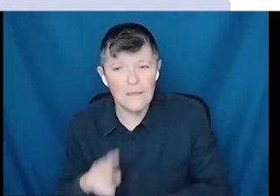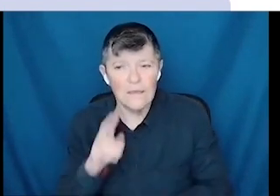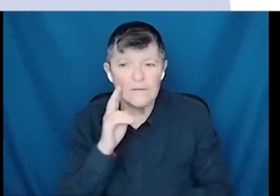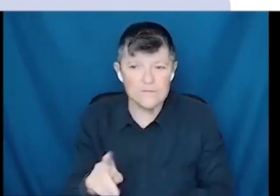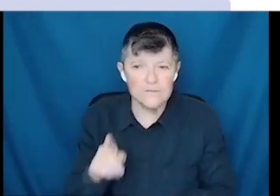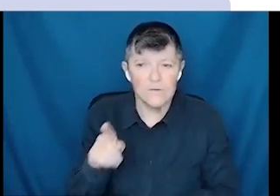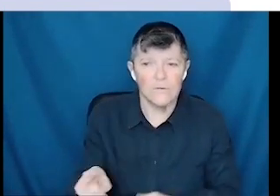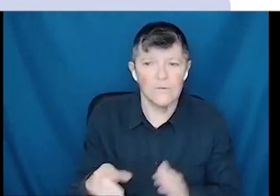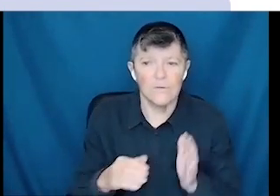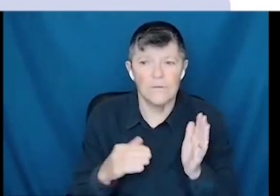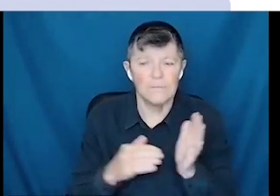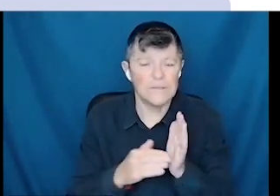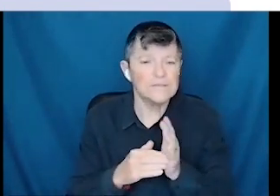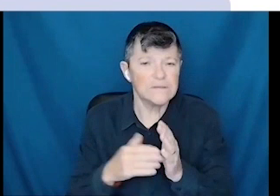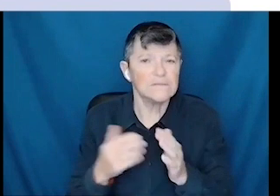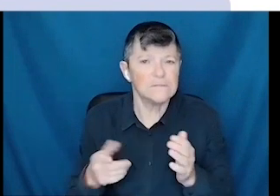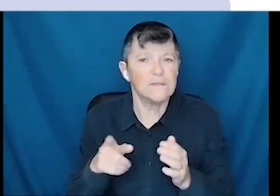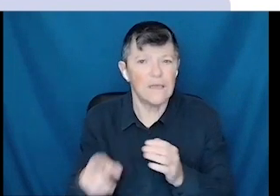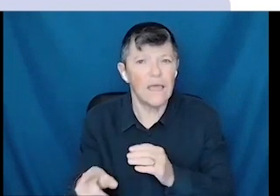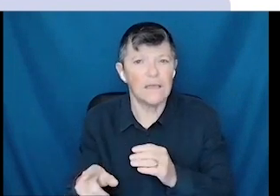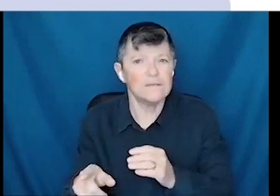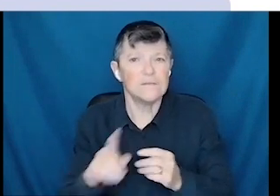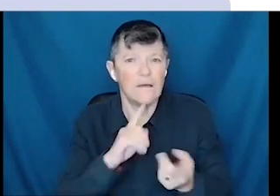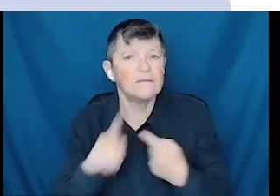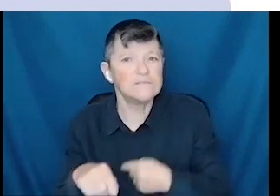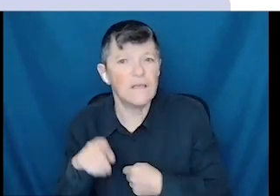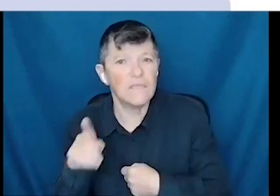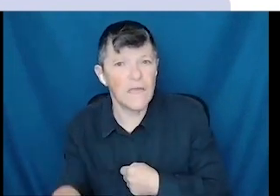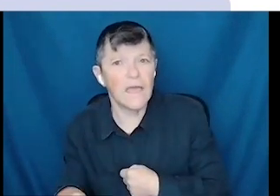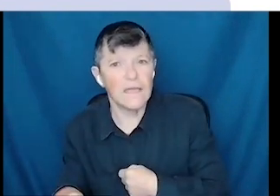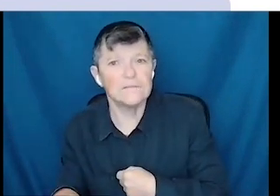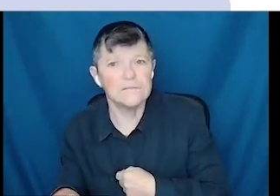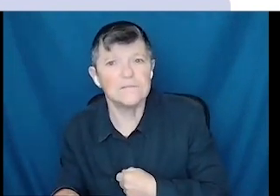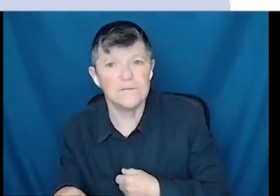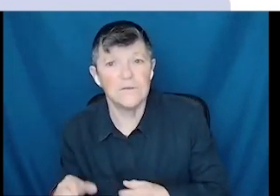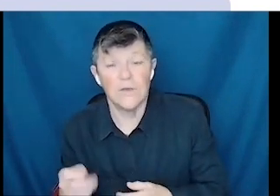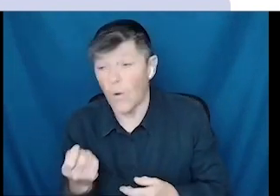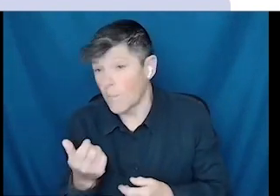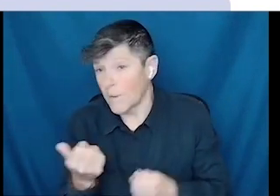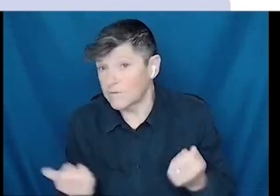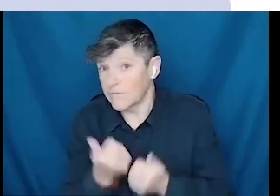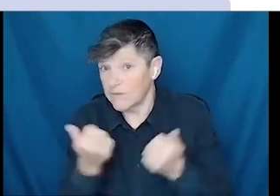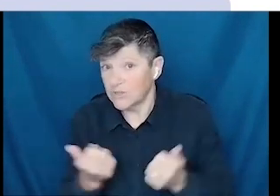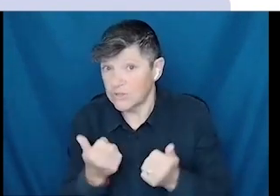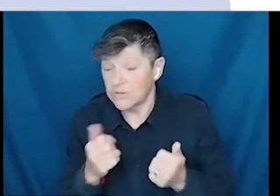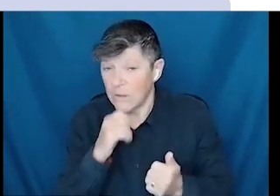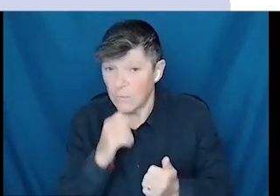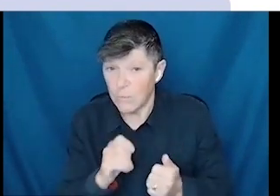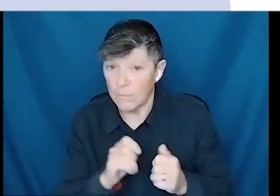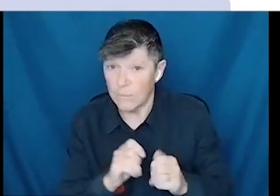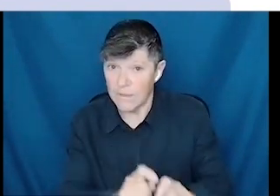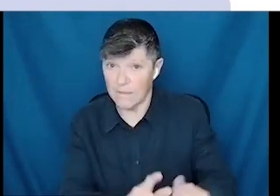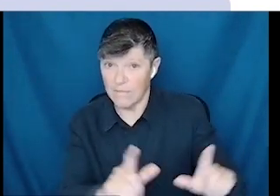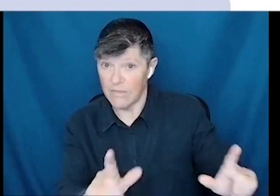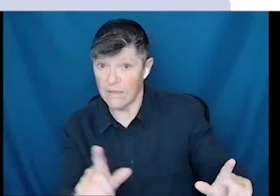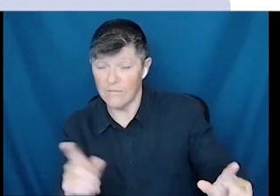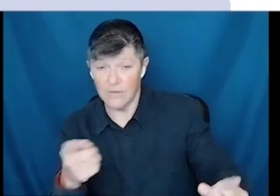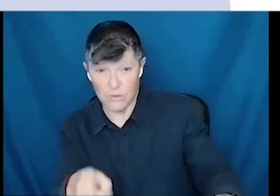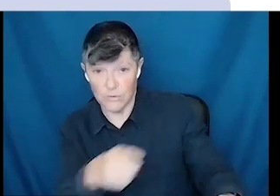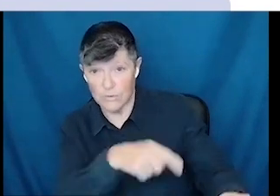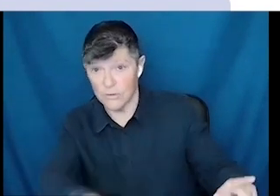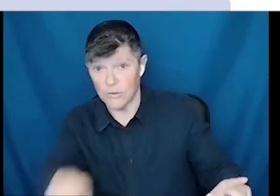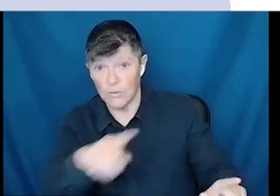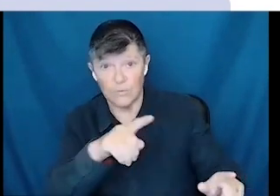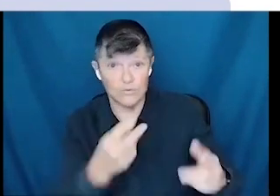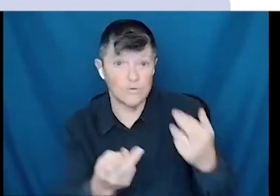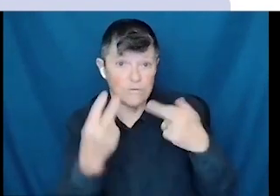almost finished, and it will be up there for you to review, and it has been produced by members of the Lived